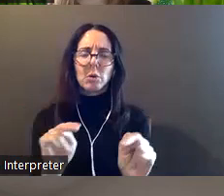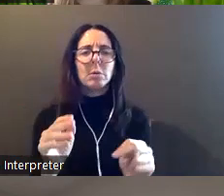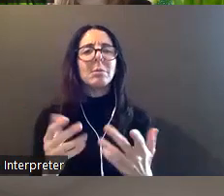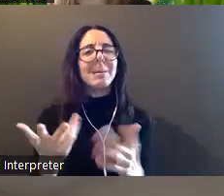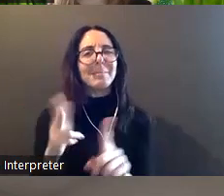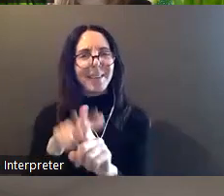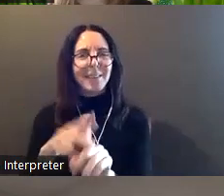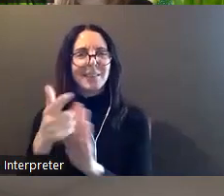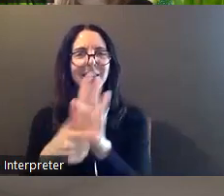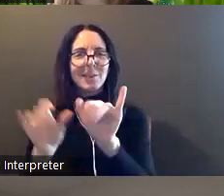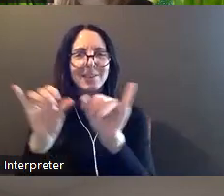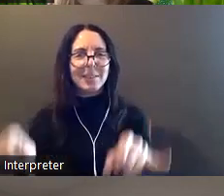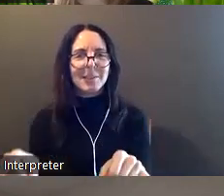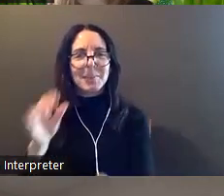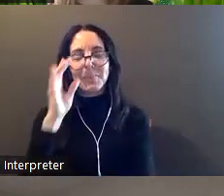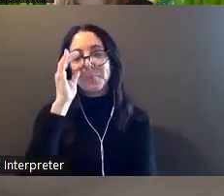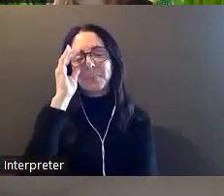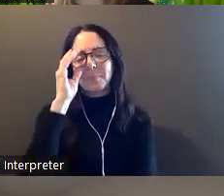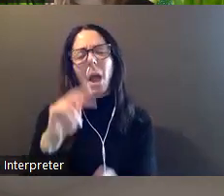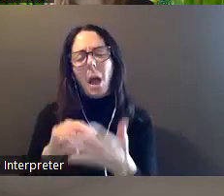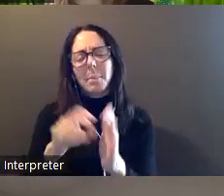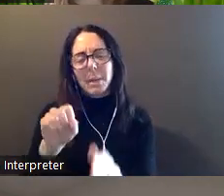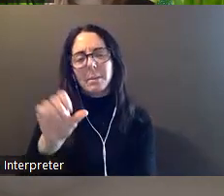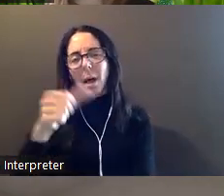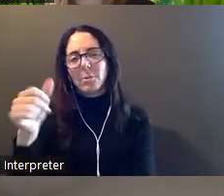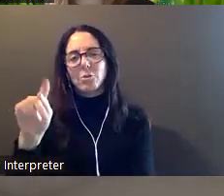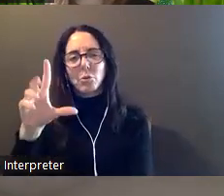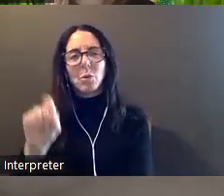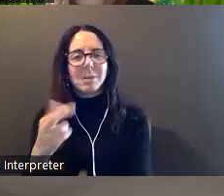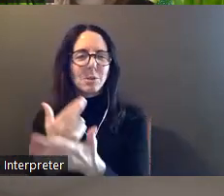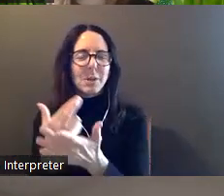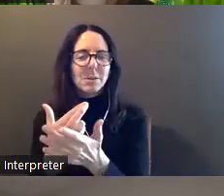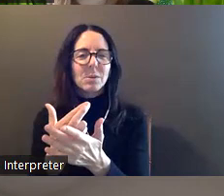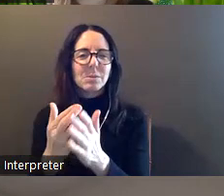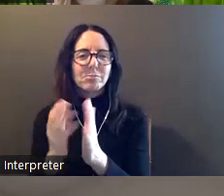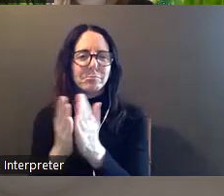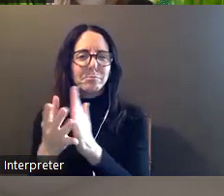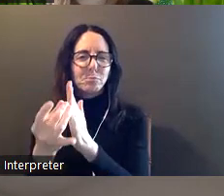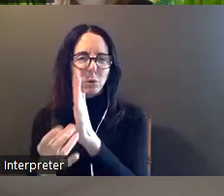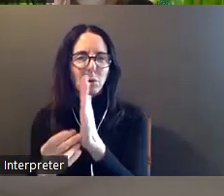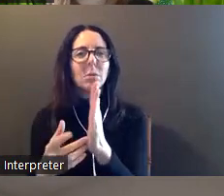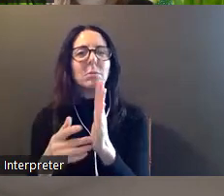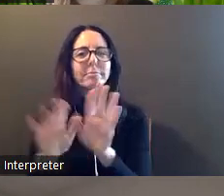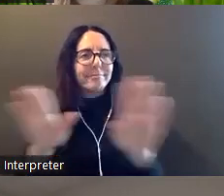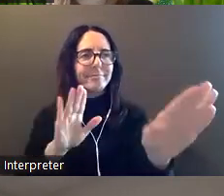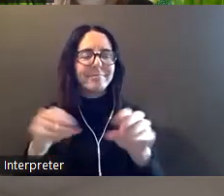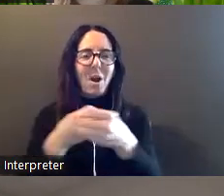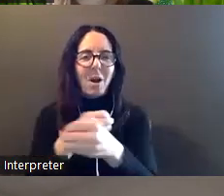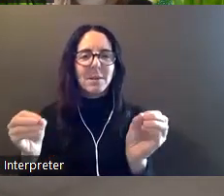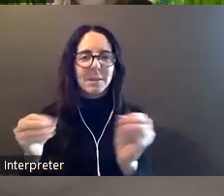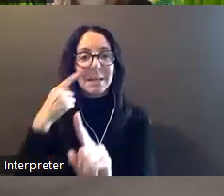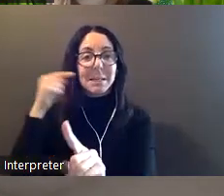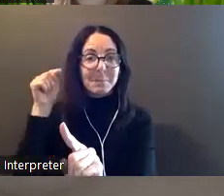system. There are other tools in the resource binder folder that we have in each office specific